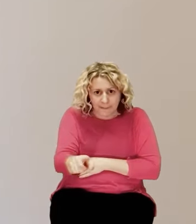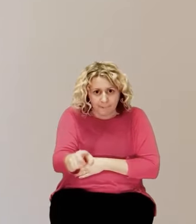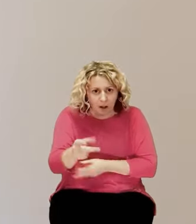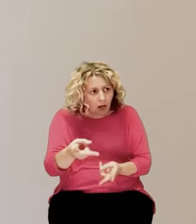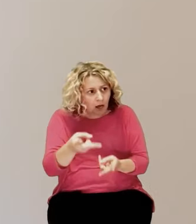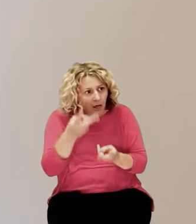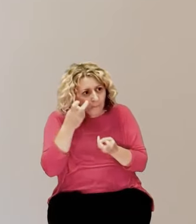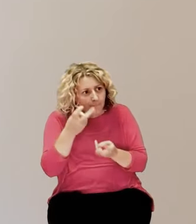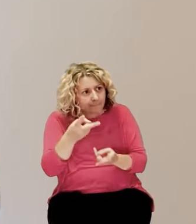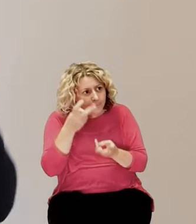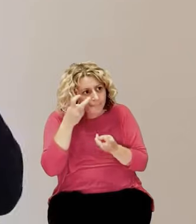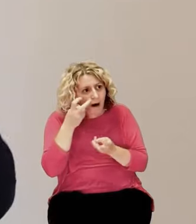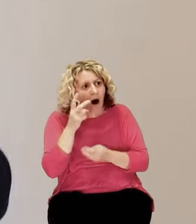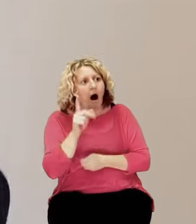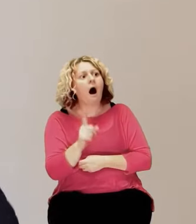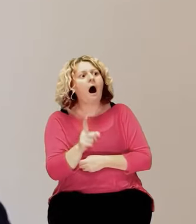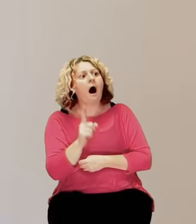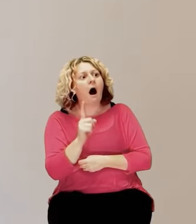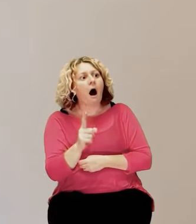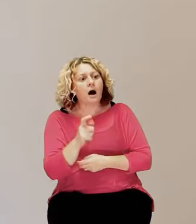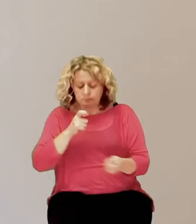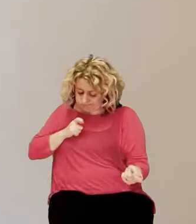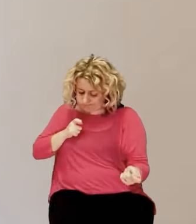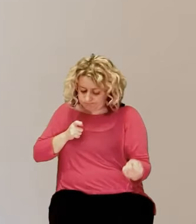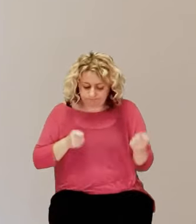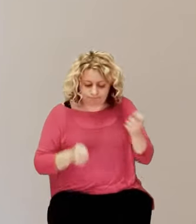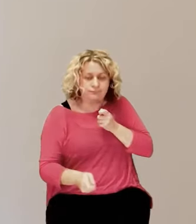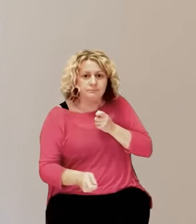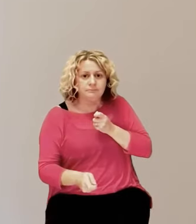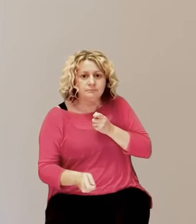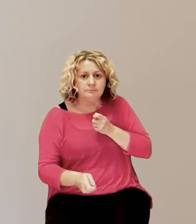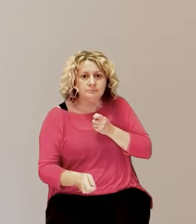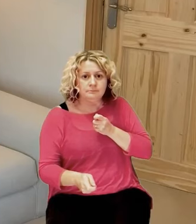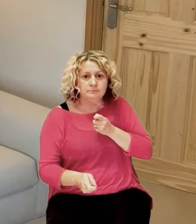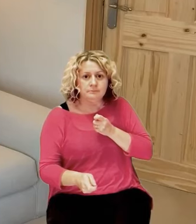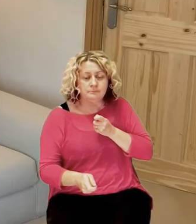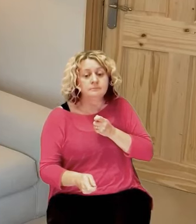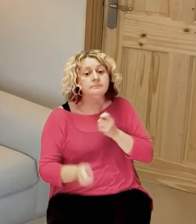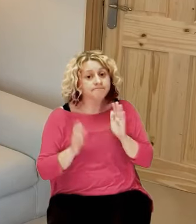verse 10. It's very hard to malign them, verse 5.